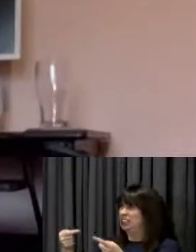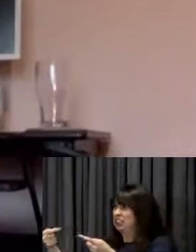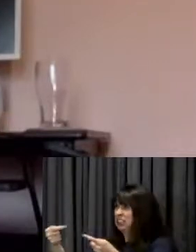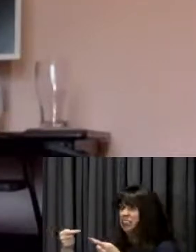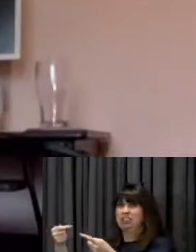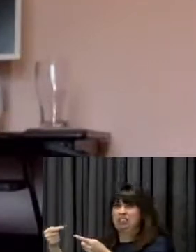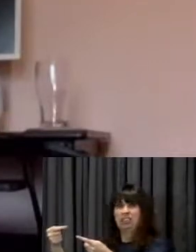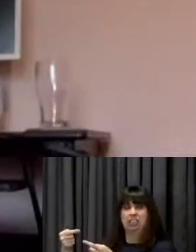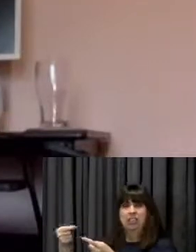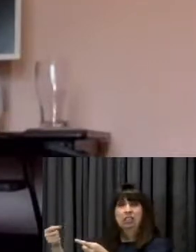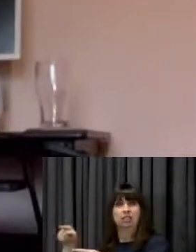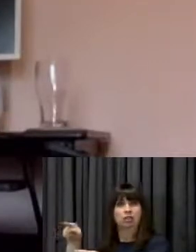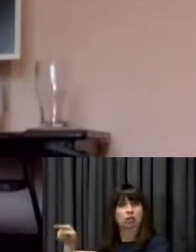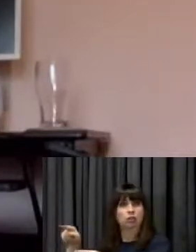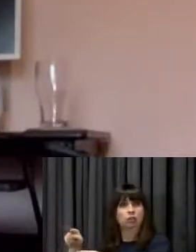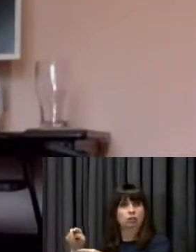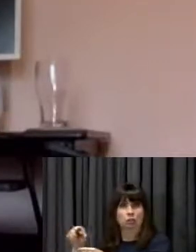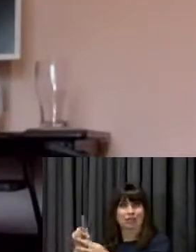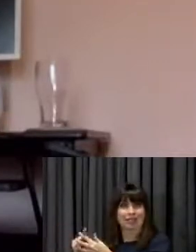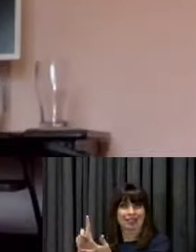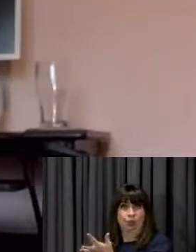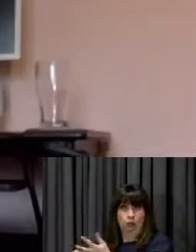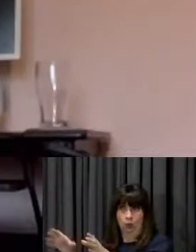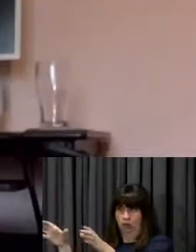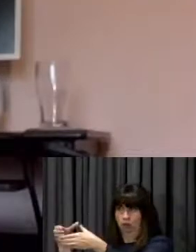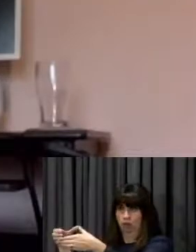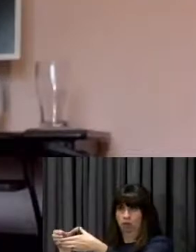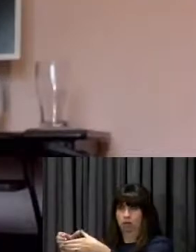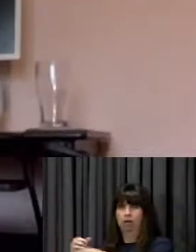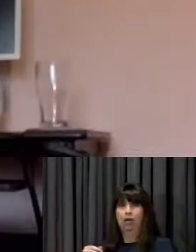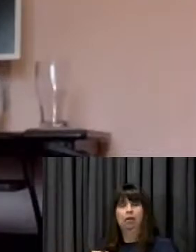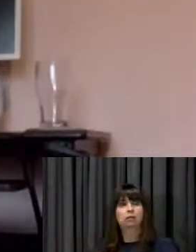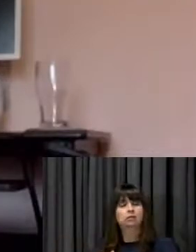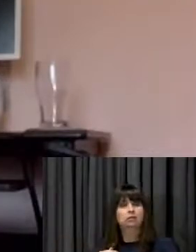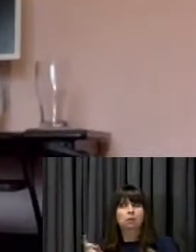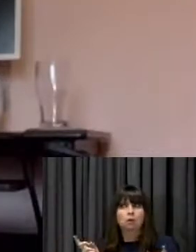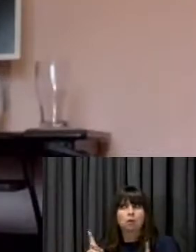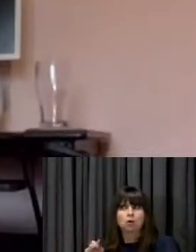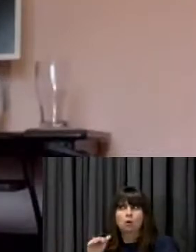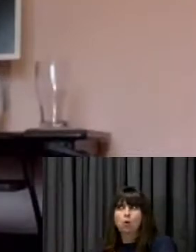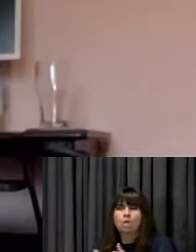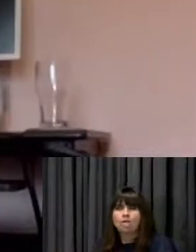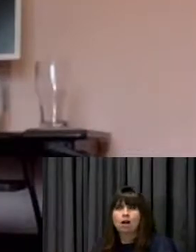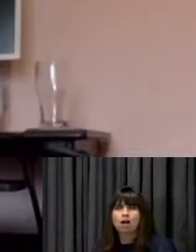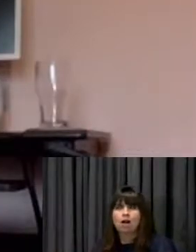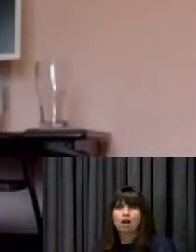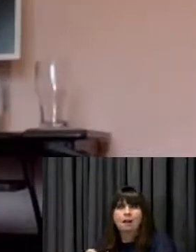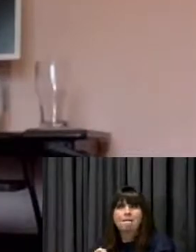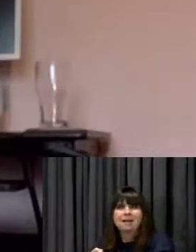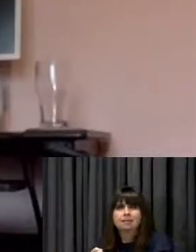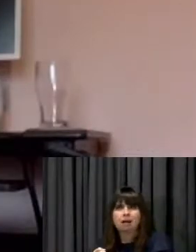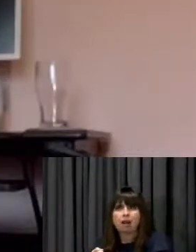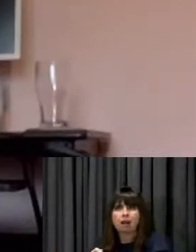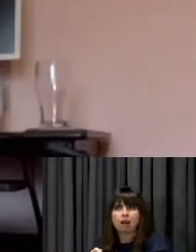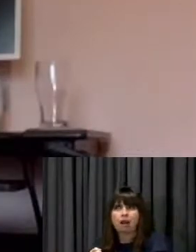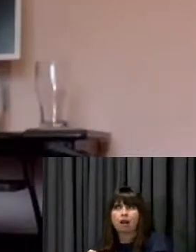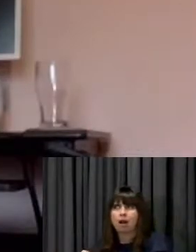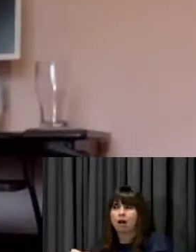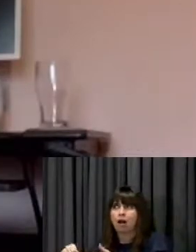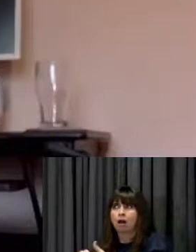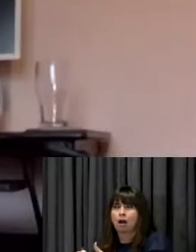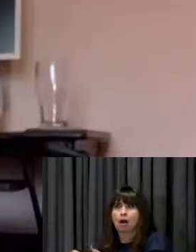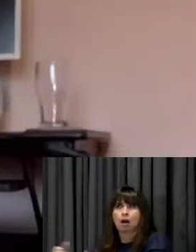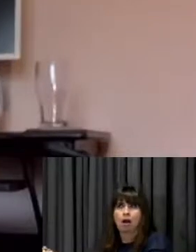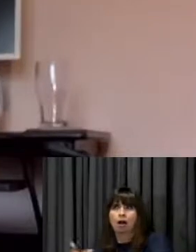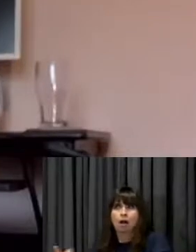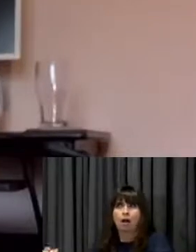you as a government have about the supply of medicines to Wales, including COVID vaccines, and